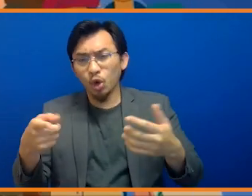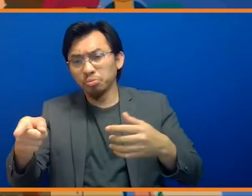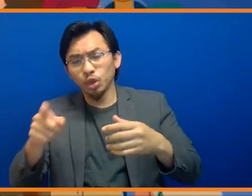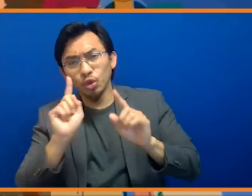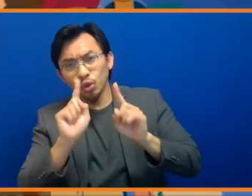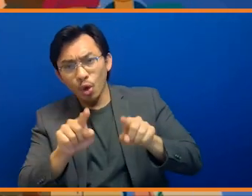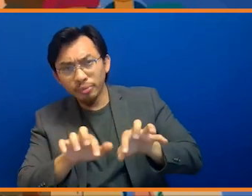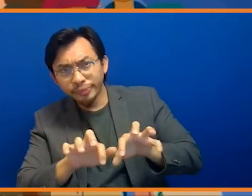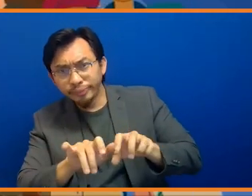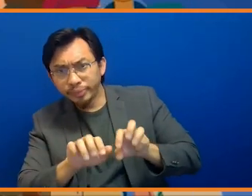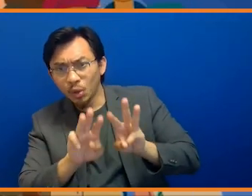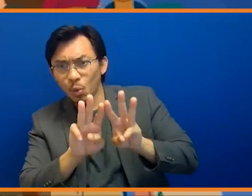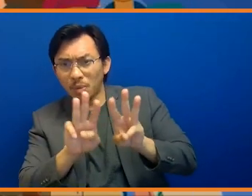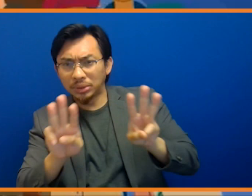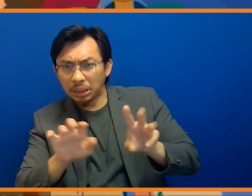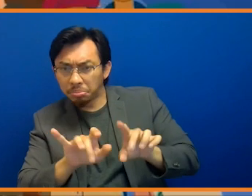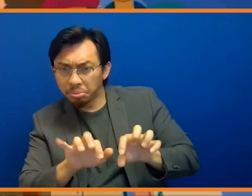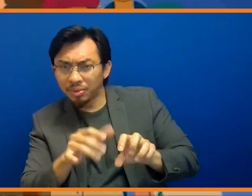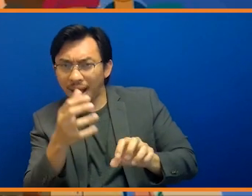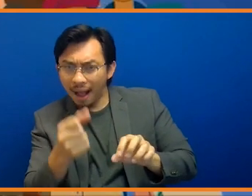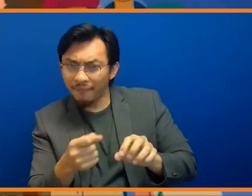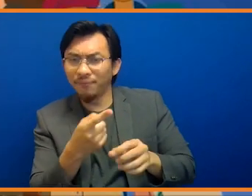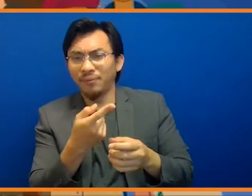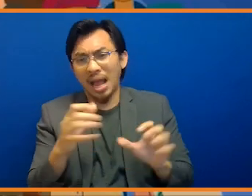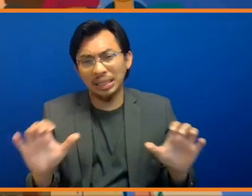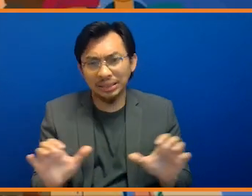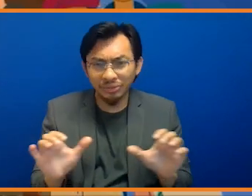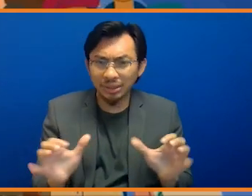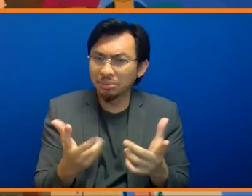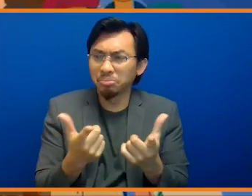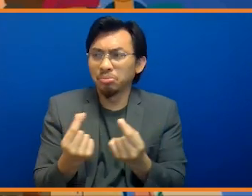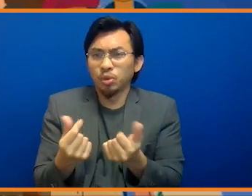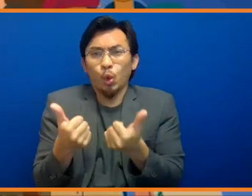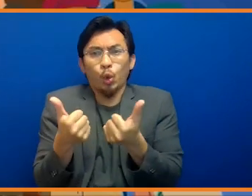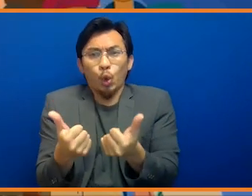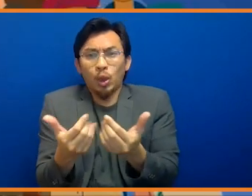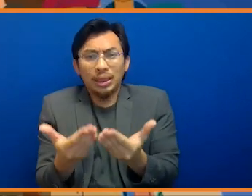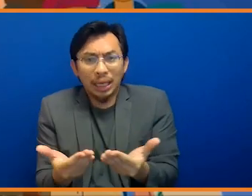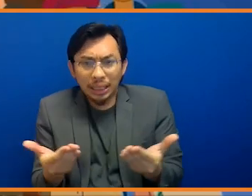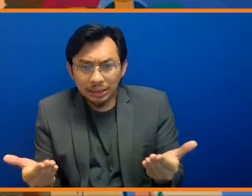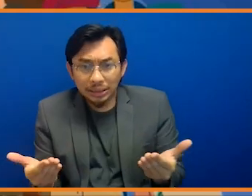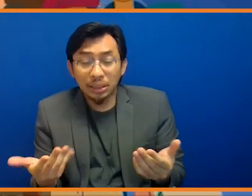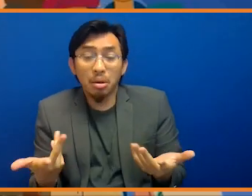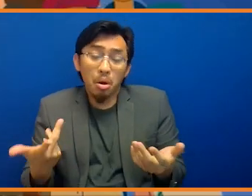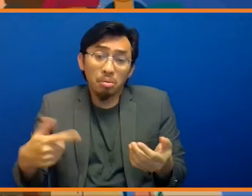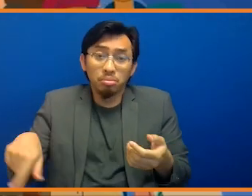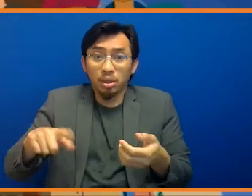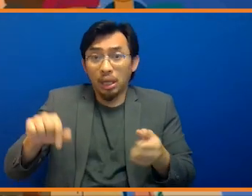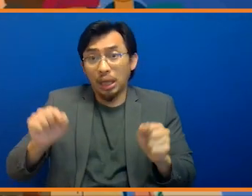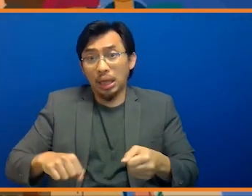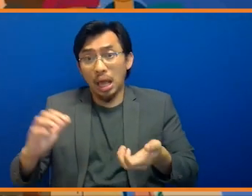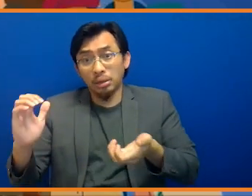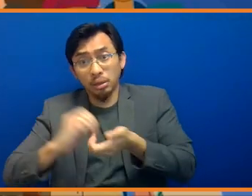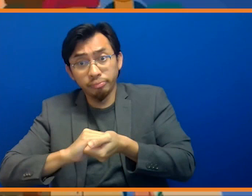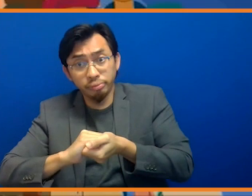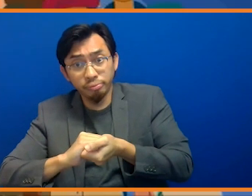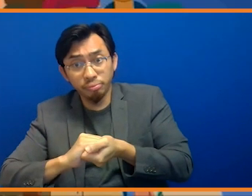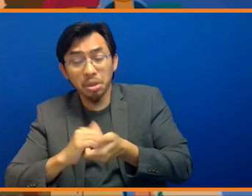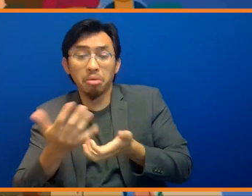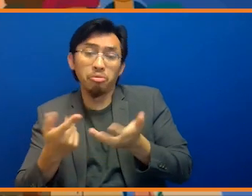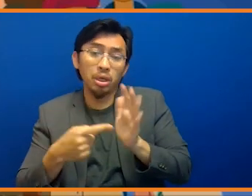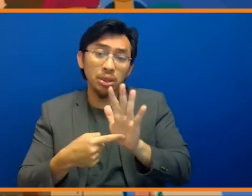website. They have some activity. They are doing good things, and also they collaborate with the museum. For